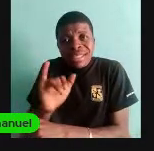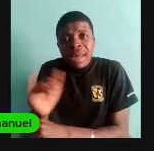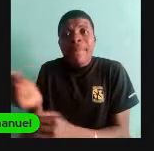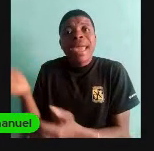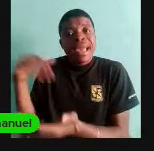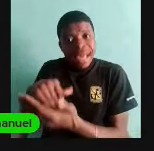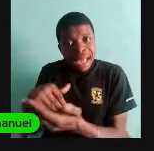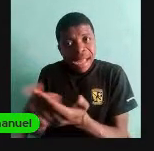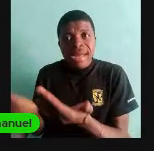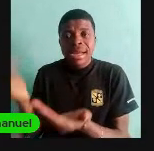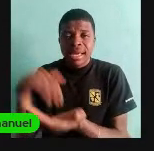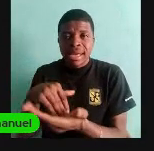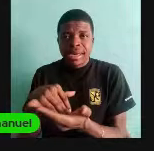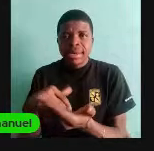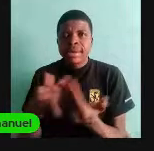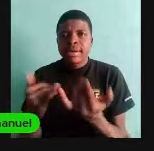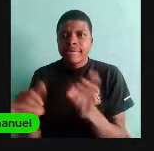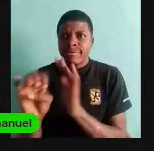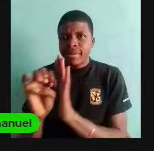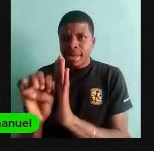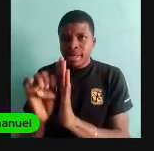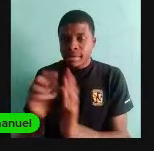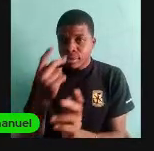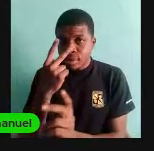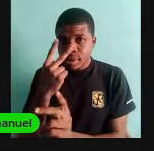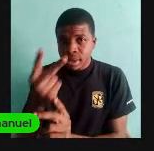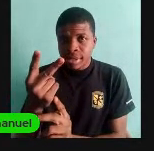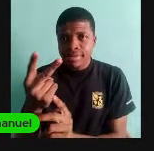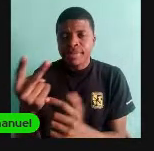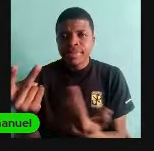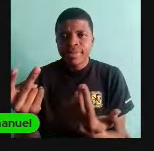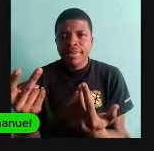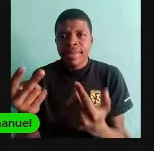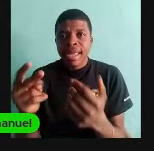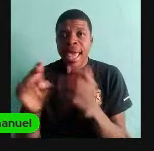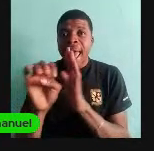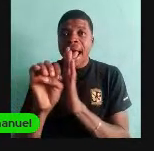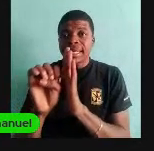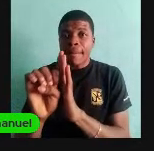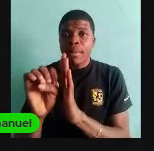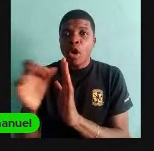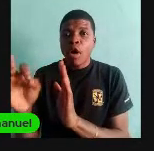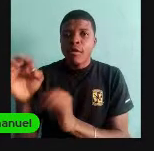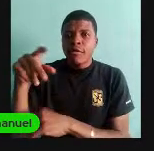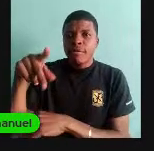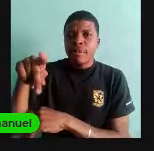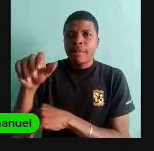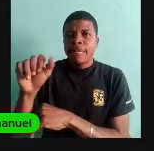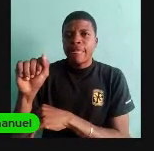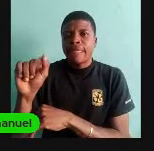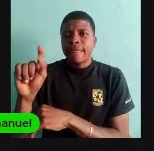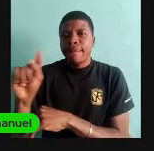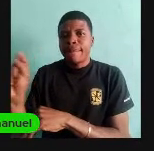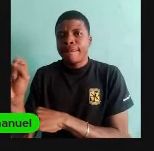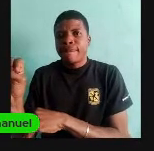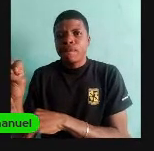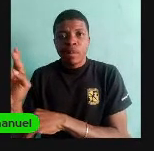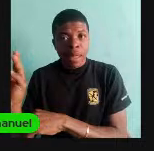a picture here. Now take a look at examples of pattern. You can see them. So